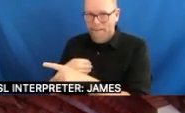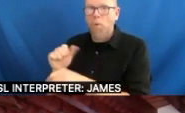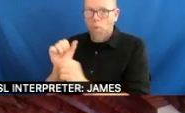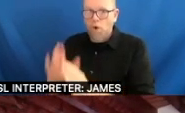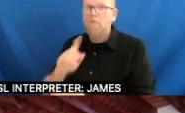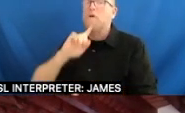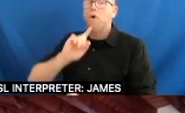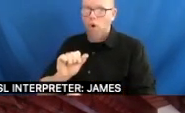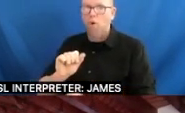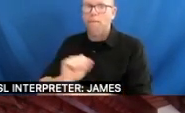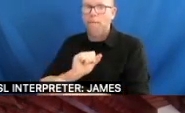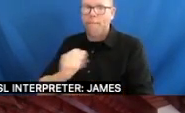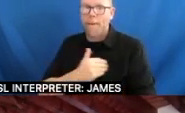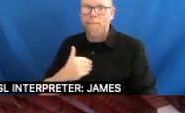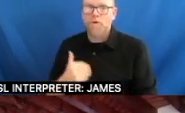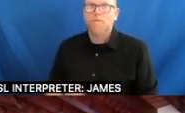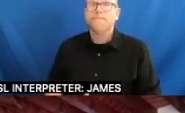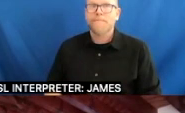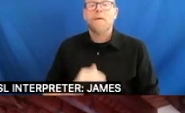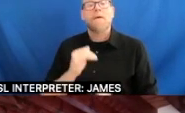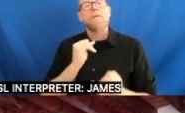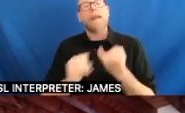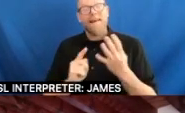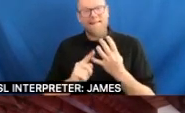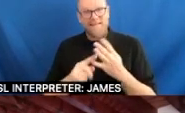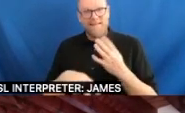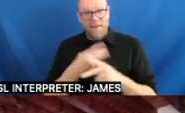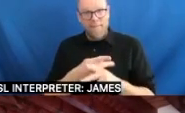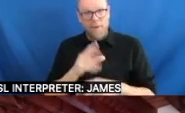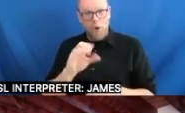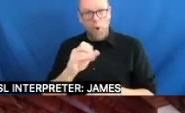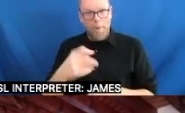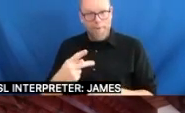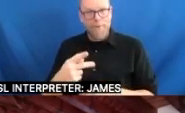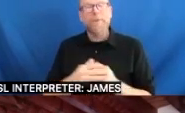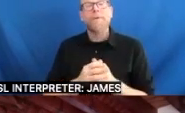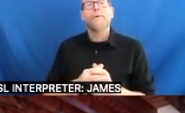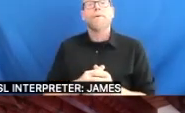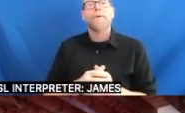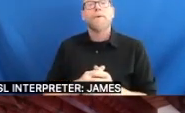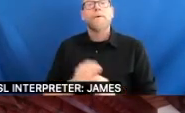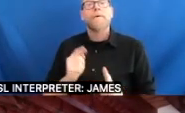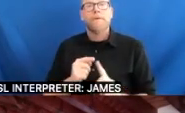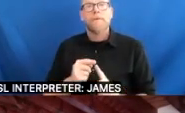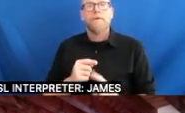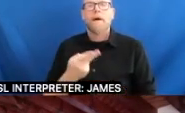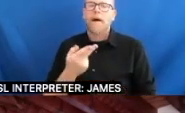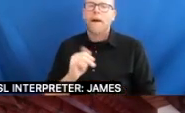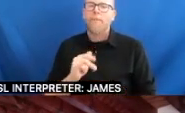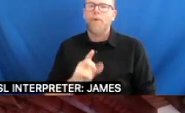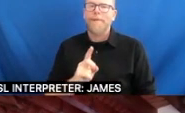And the last type of cooperative that I'm going to be talking about today is the hybrid